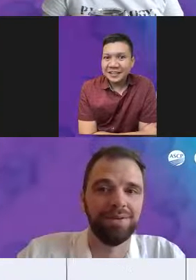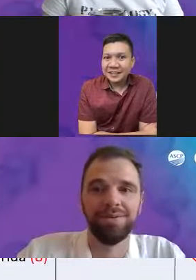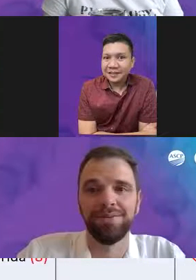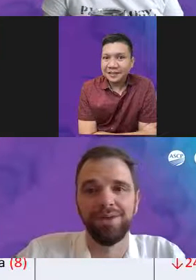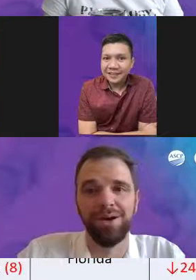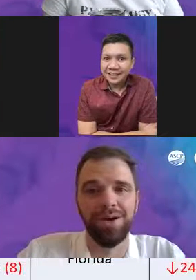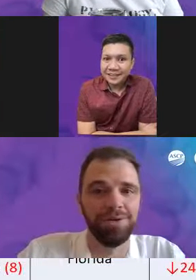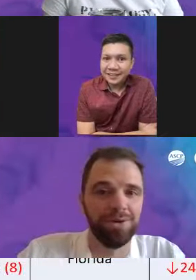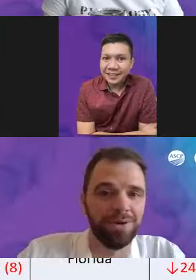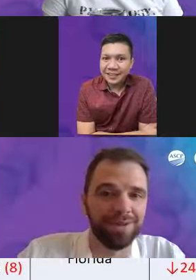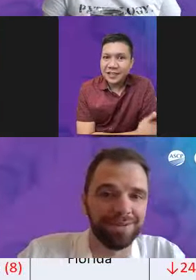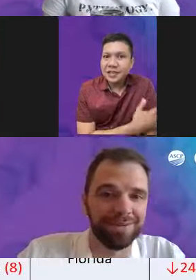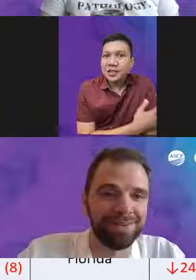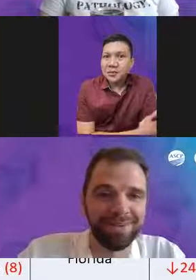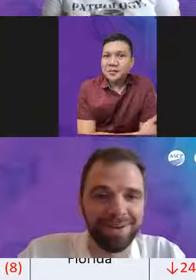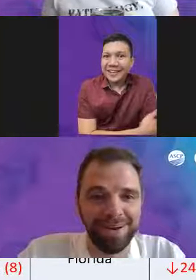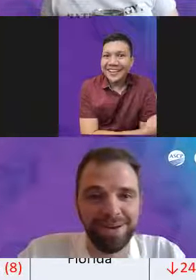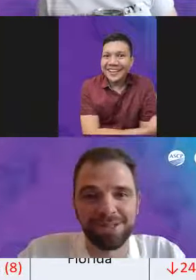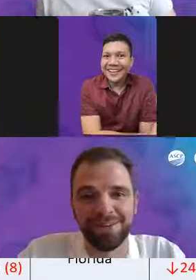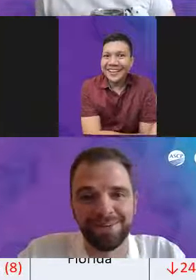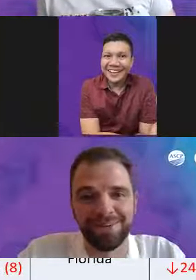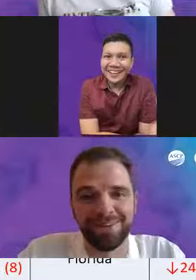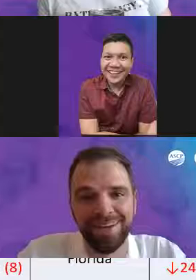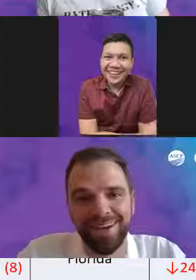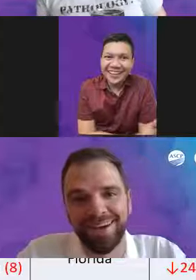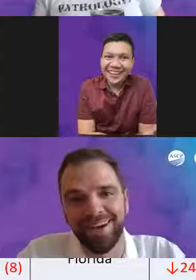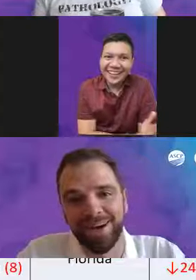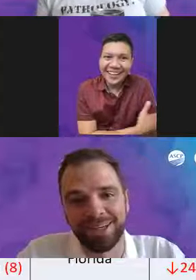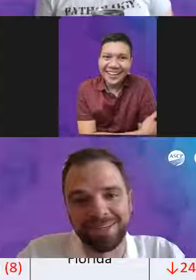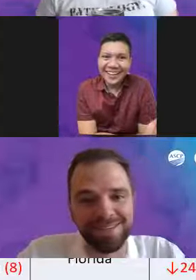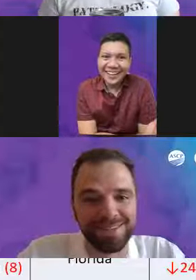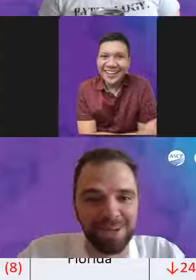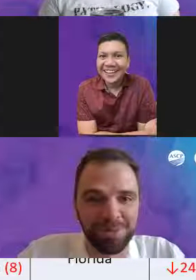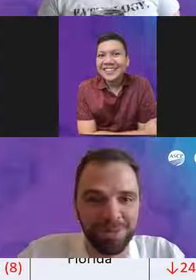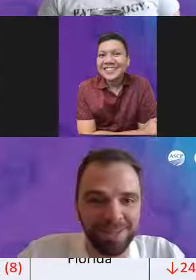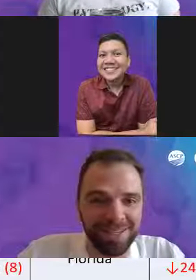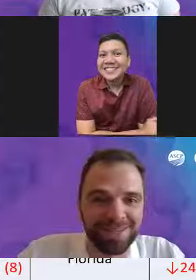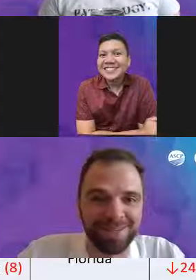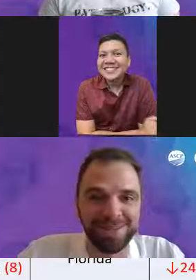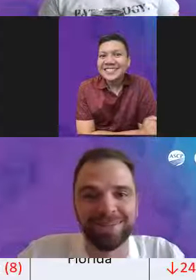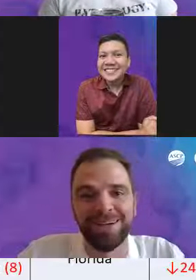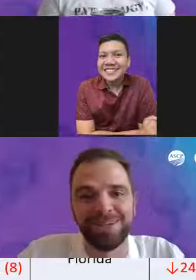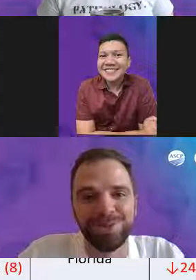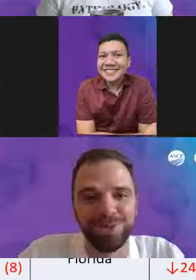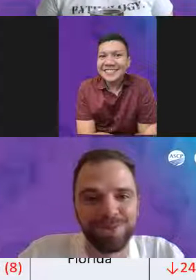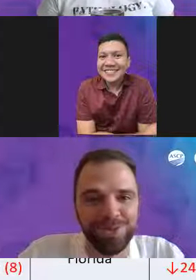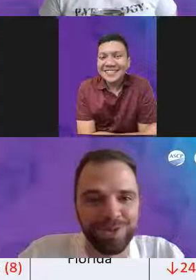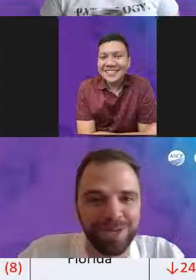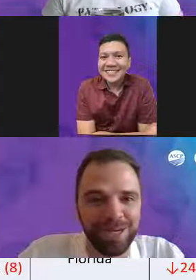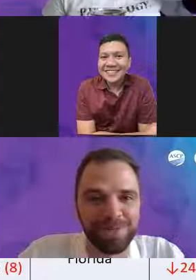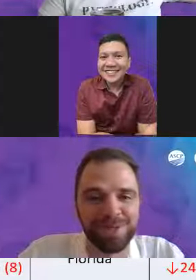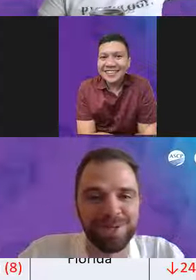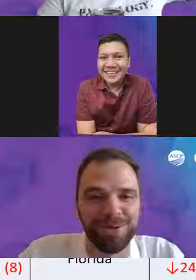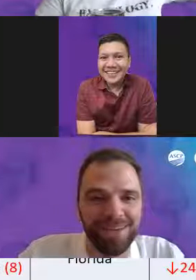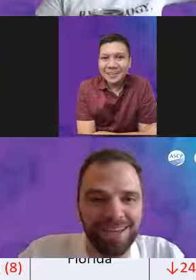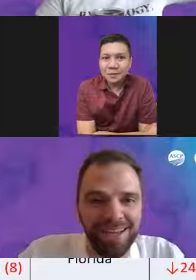the Midwest and what's happening? Oh, you know I can. I'm excited. I see one of my buddies, her school's moving